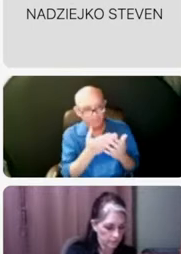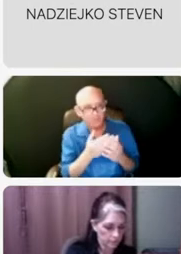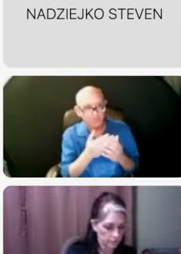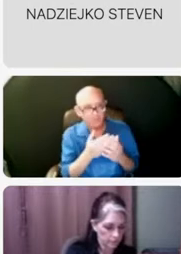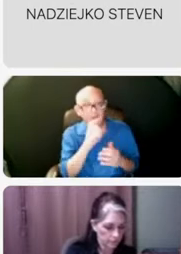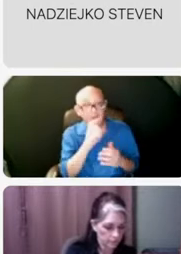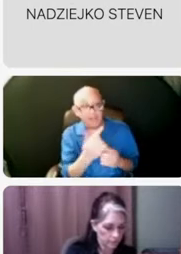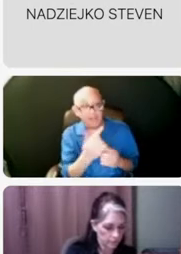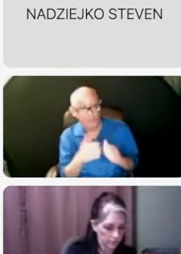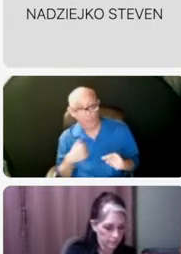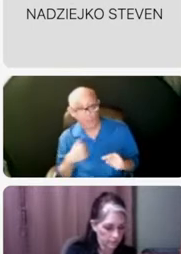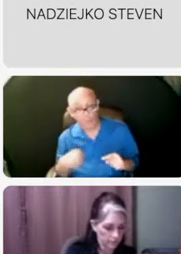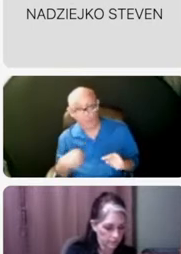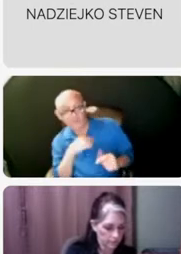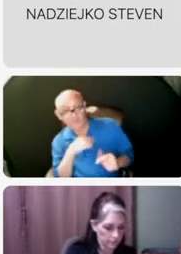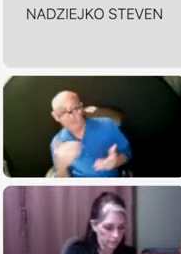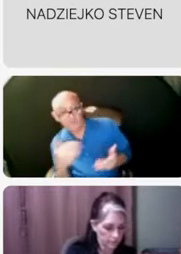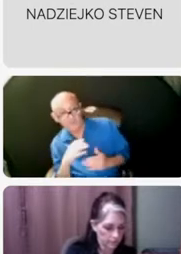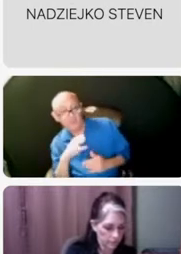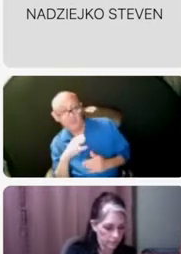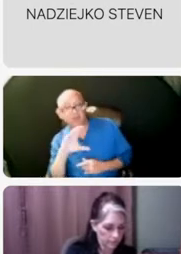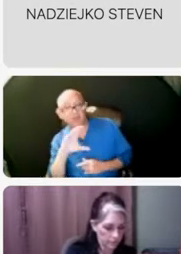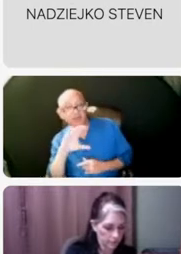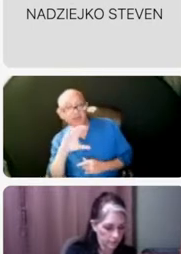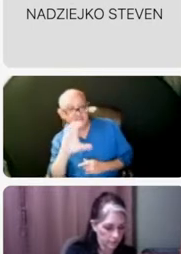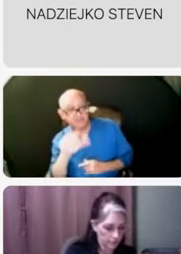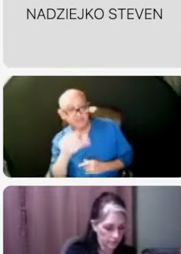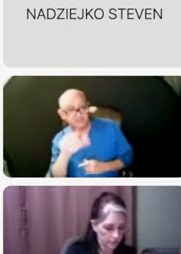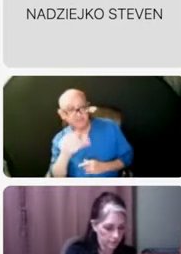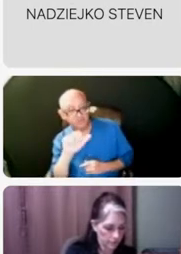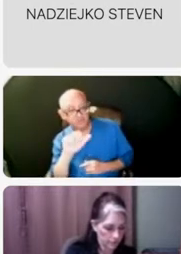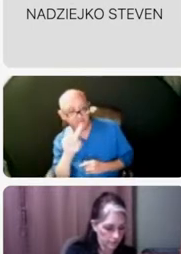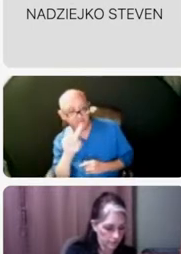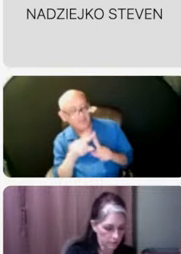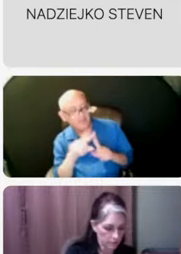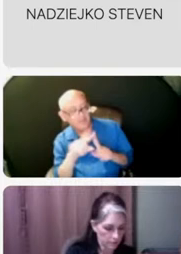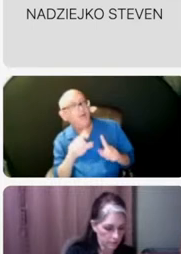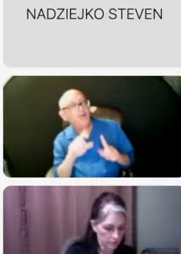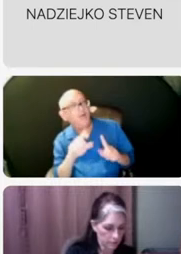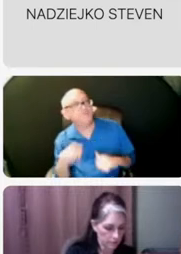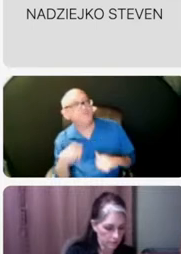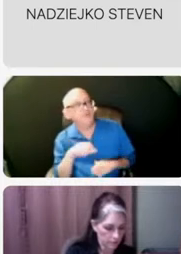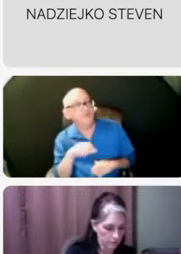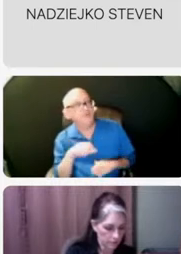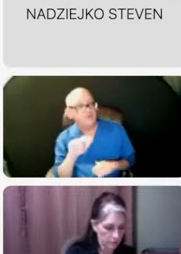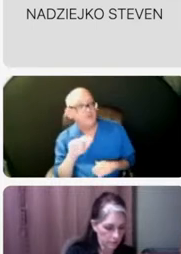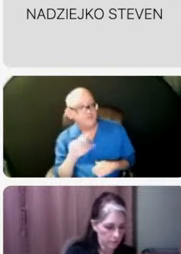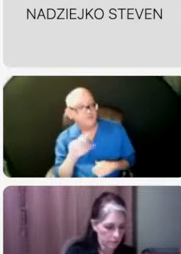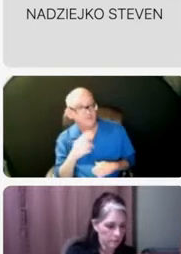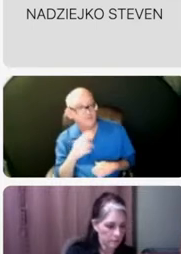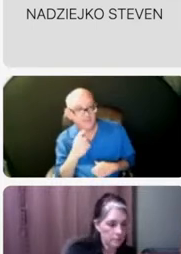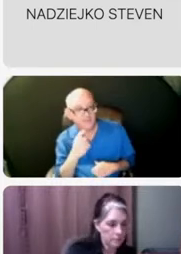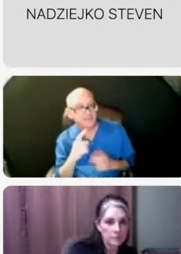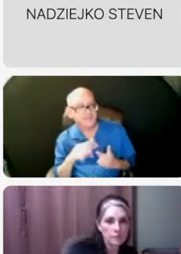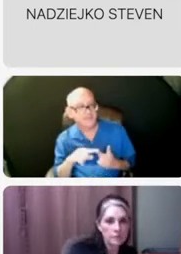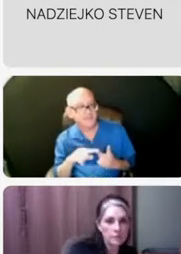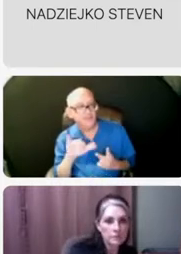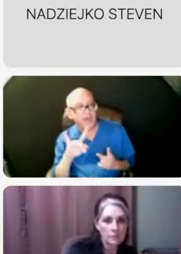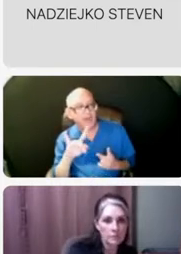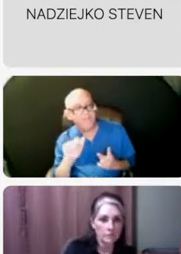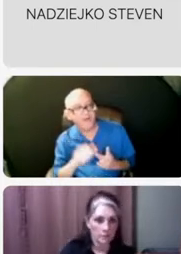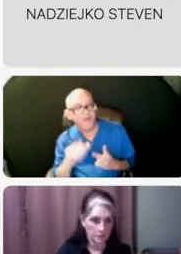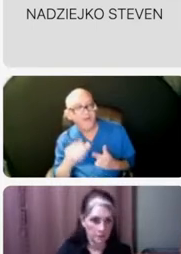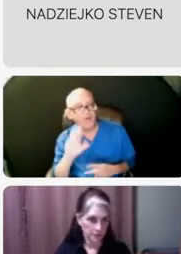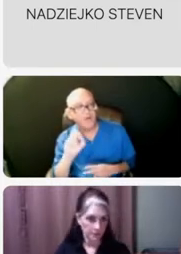here at cone joint unified school district but how the coleman redlands yokaipa rop feels about your success